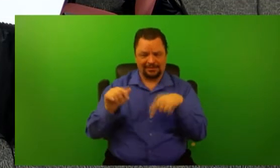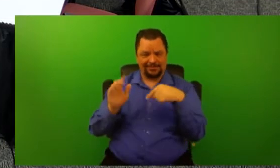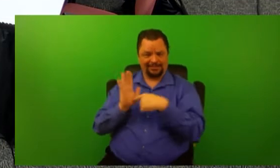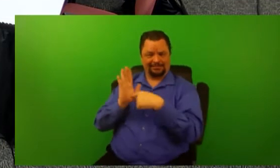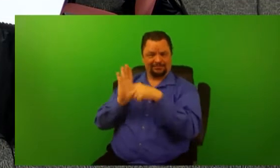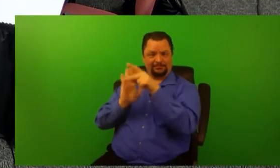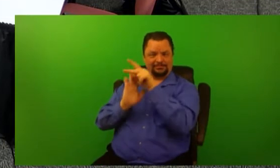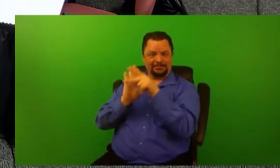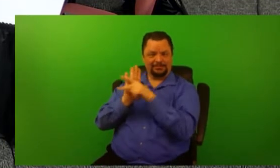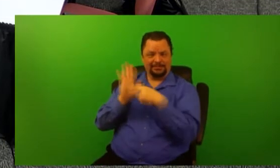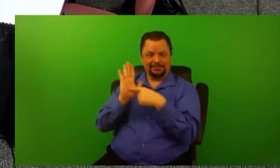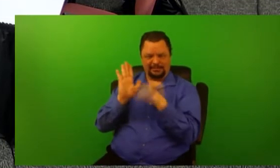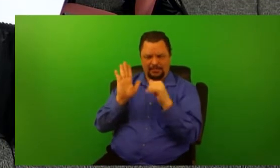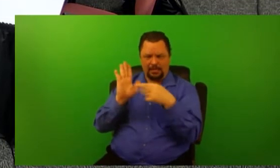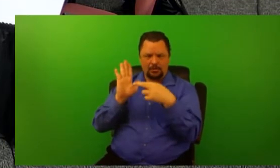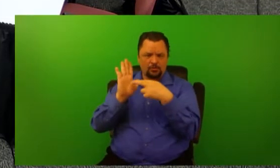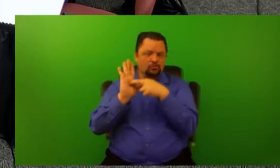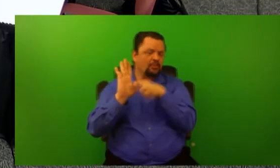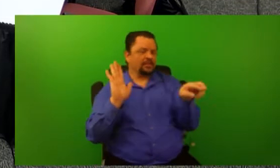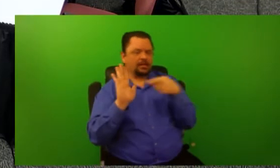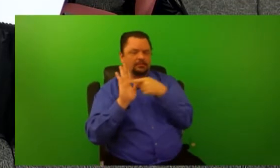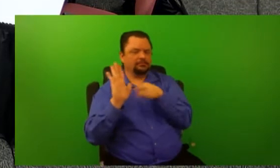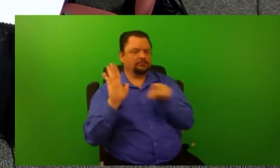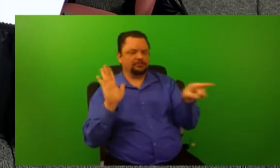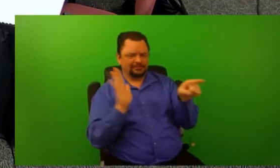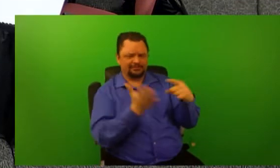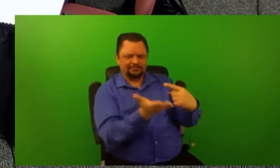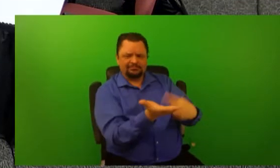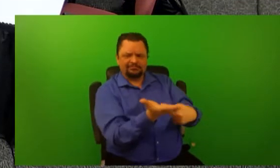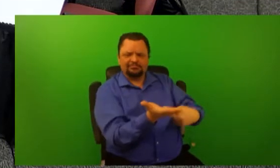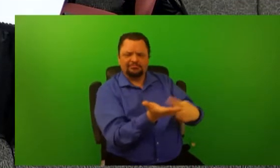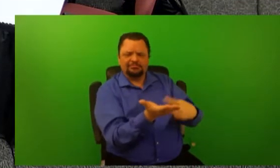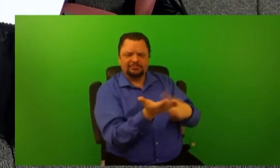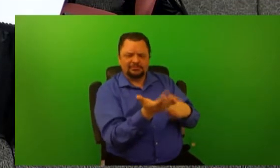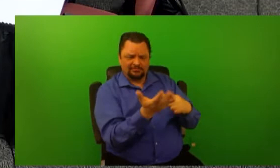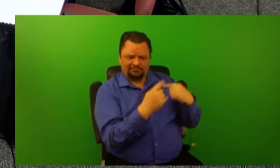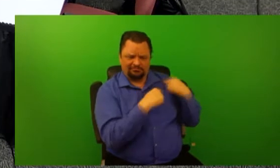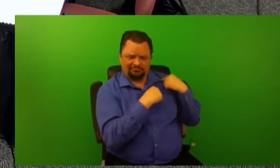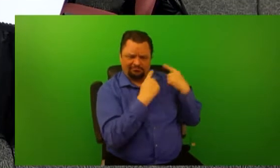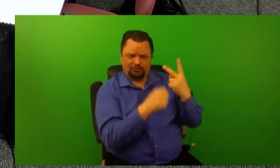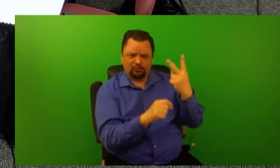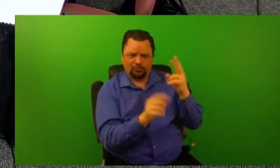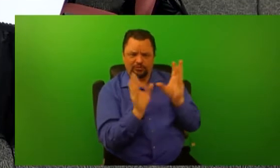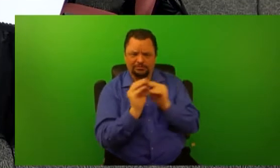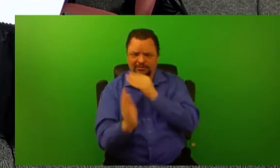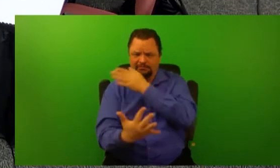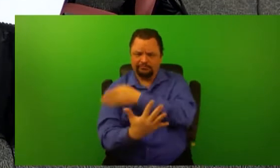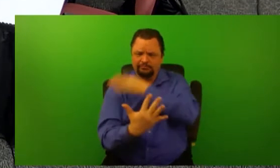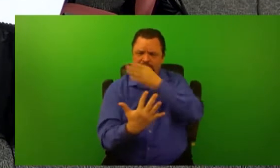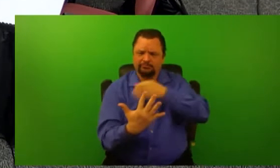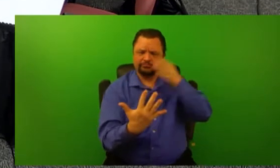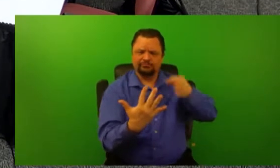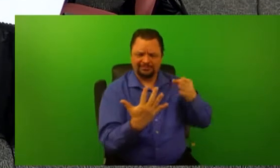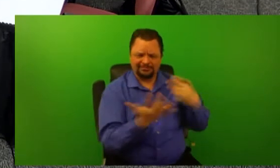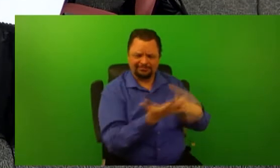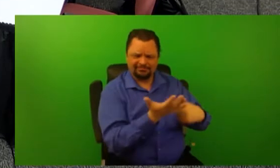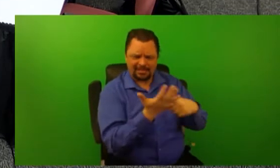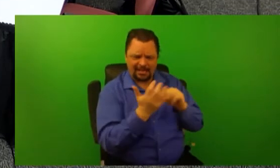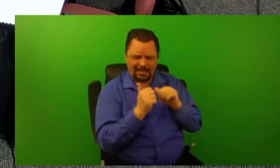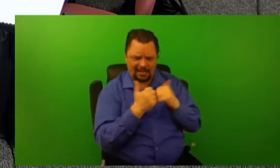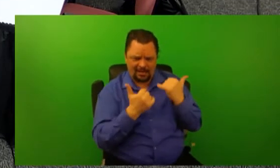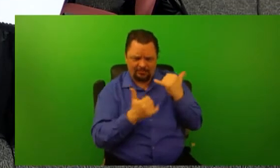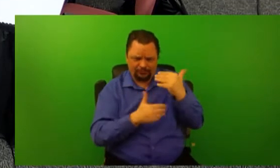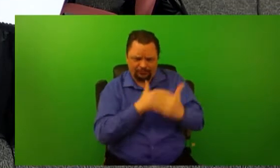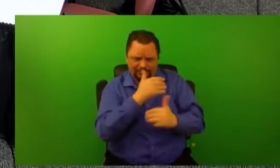reflect the conversations that we've had over the last two meetings, as well as the processes that we have put in